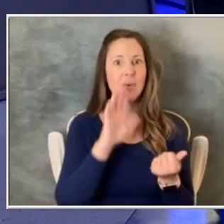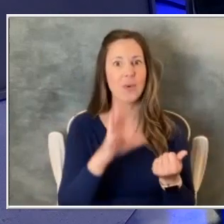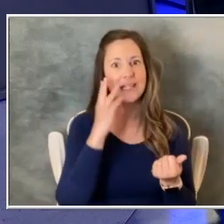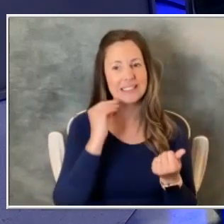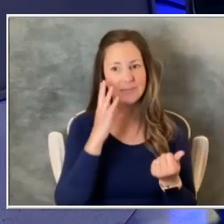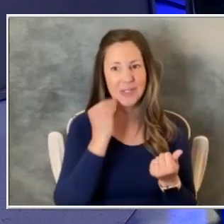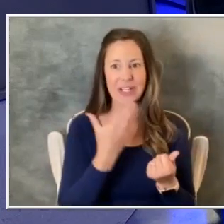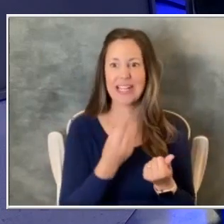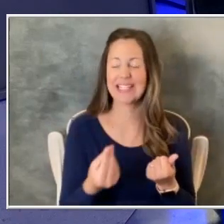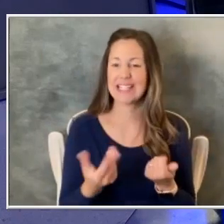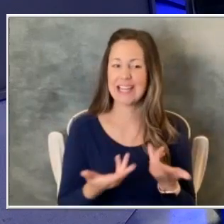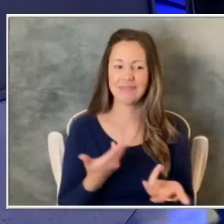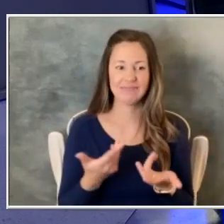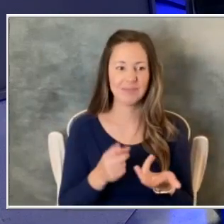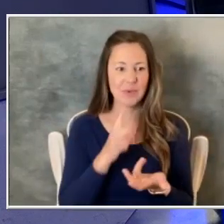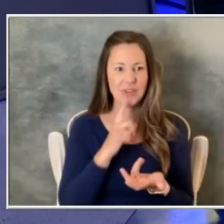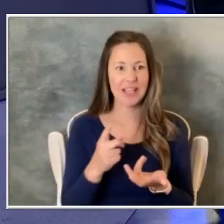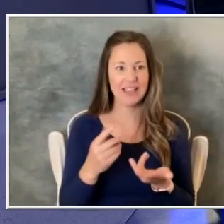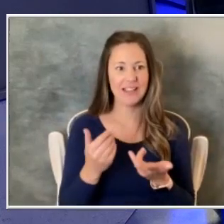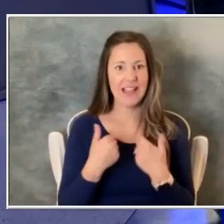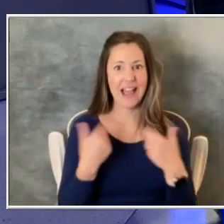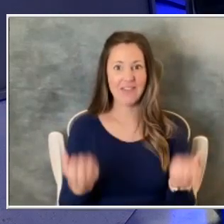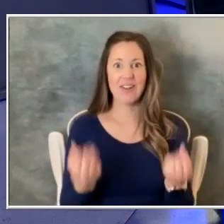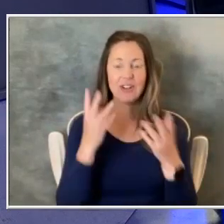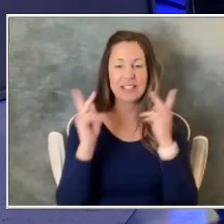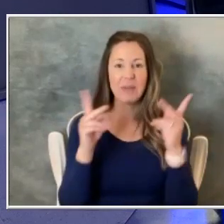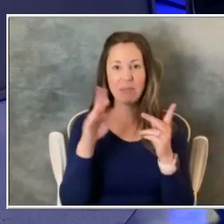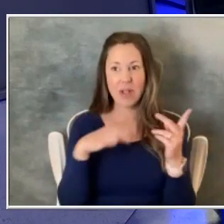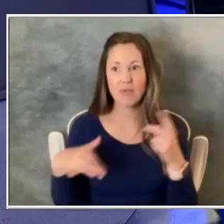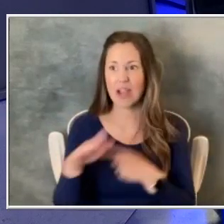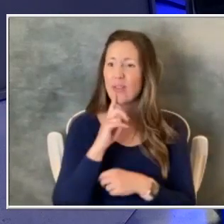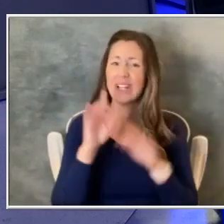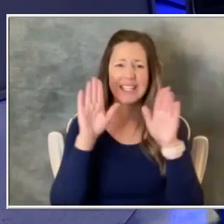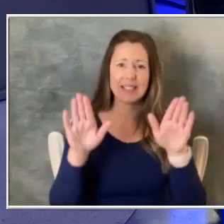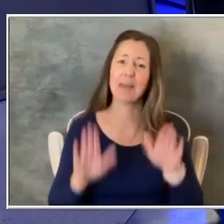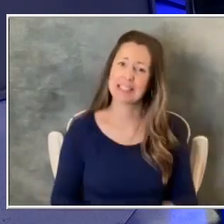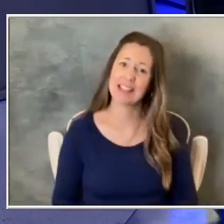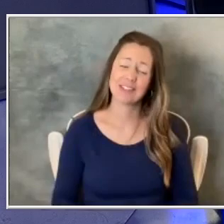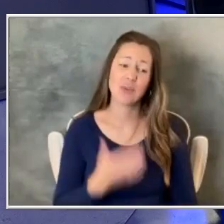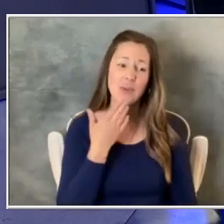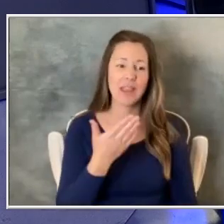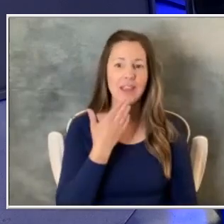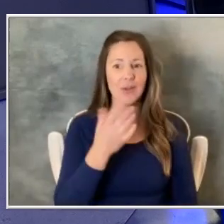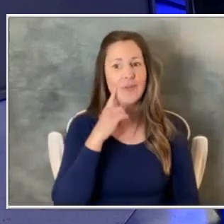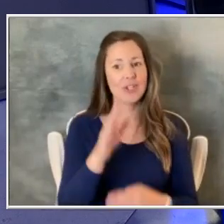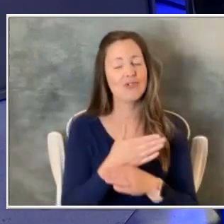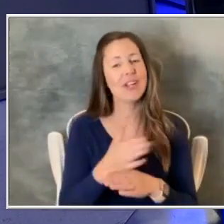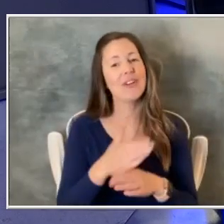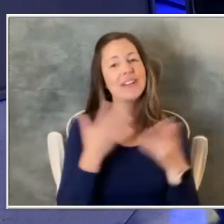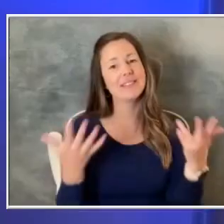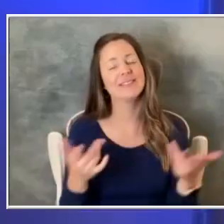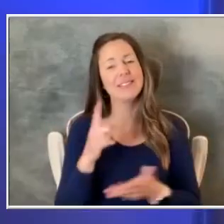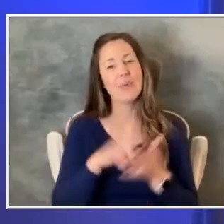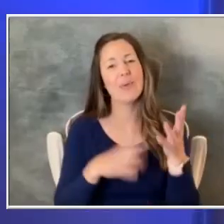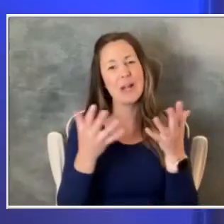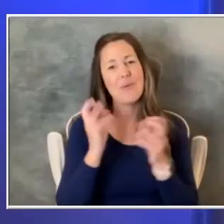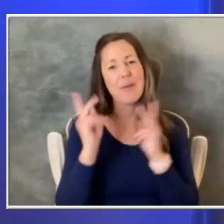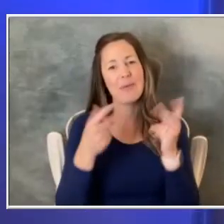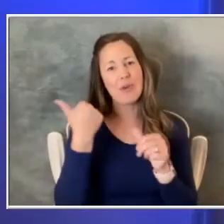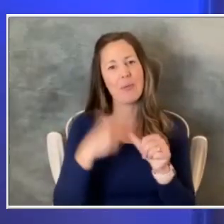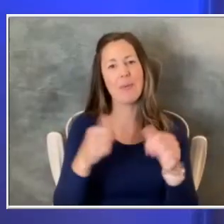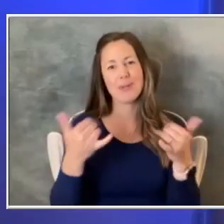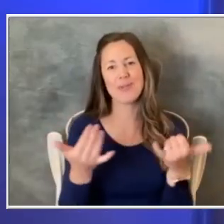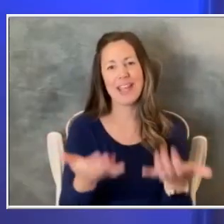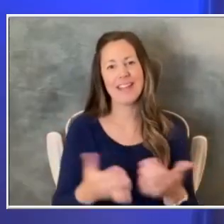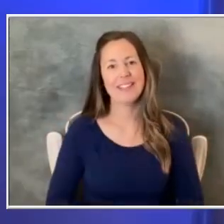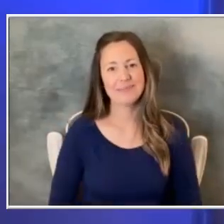out and having all these people around you. I think it's really amazing. So thank you for sharing. What do you want folks to take away today? Yeah, so I think that's